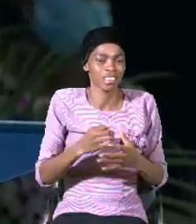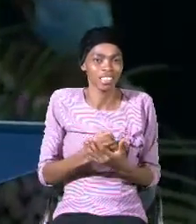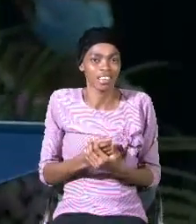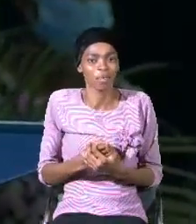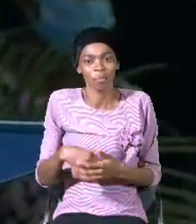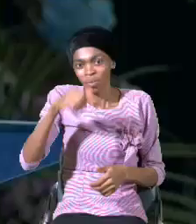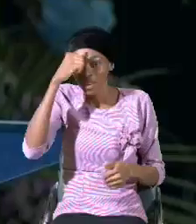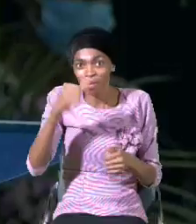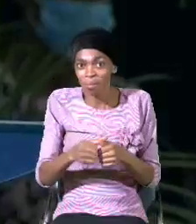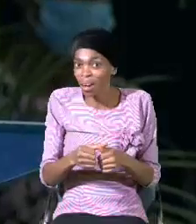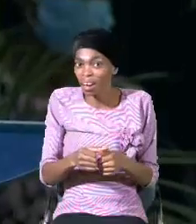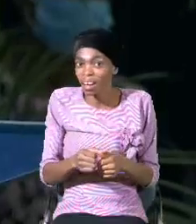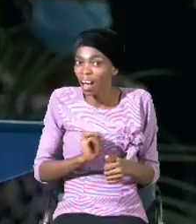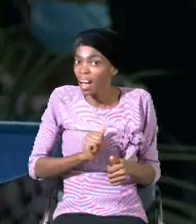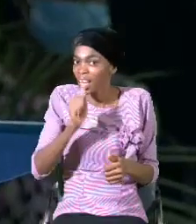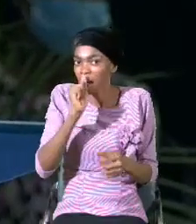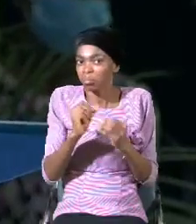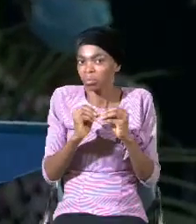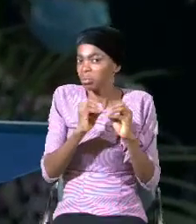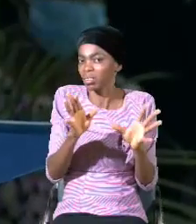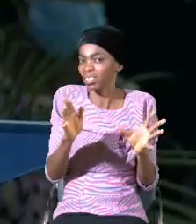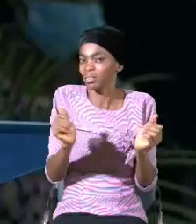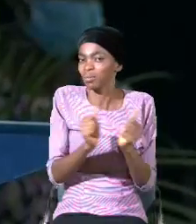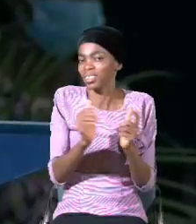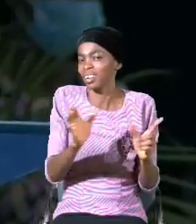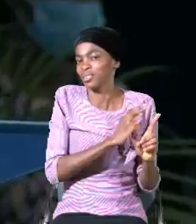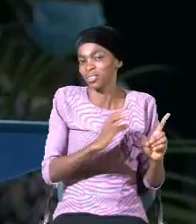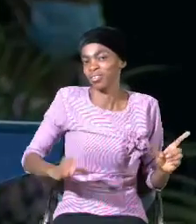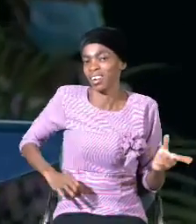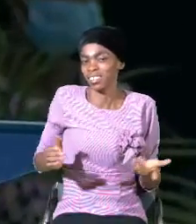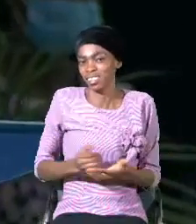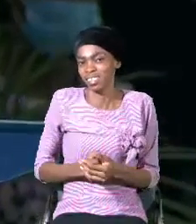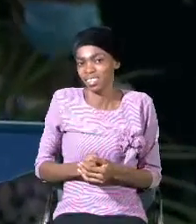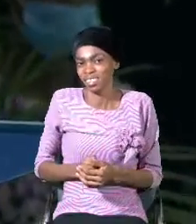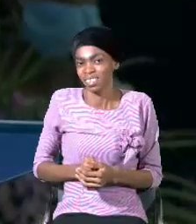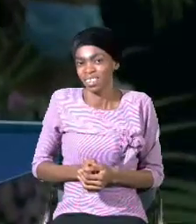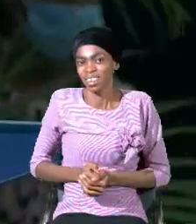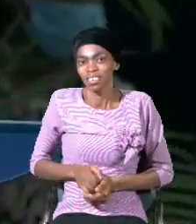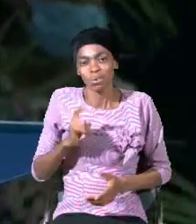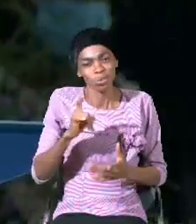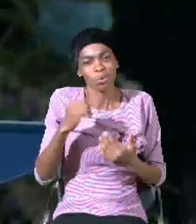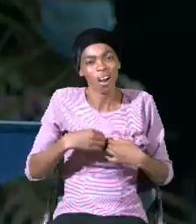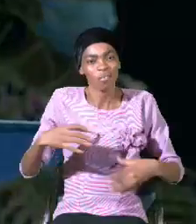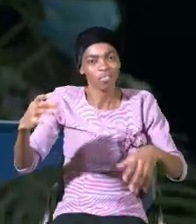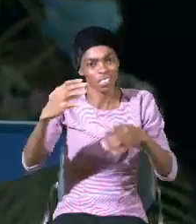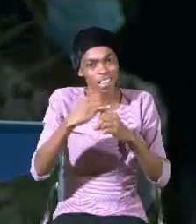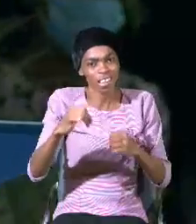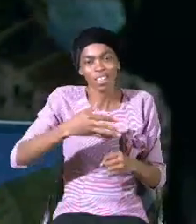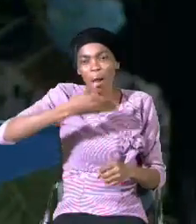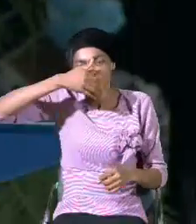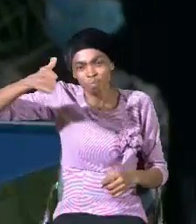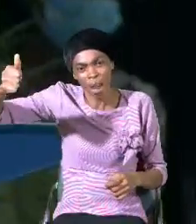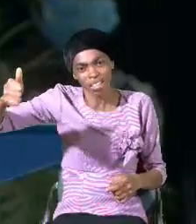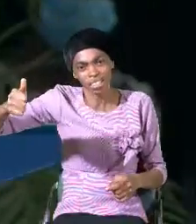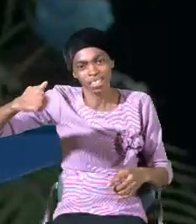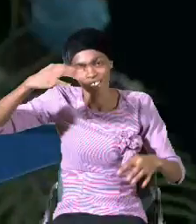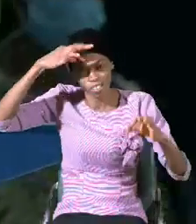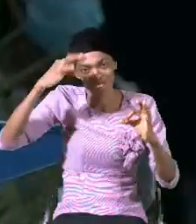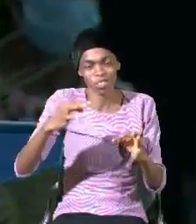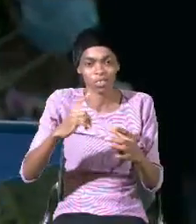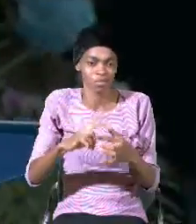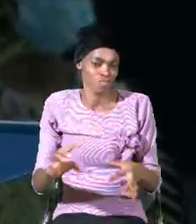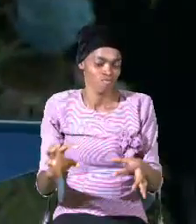without Him. And this evening, you have taken the best decision to join yourself to Him.